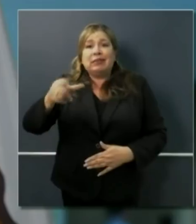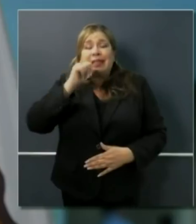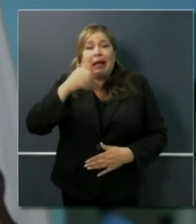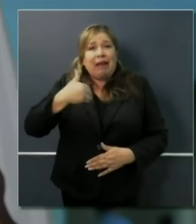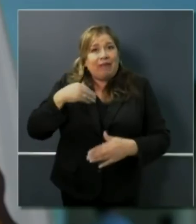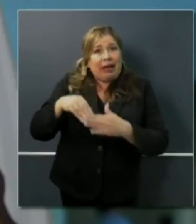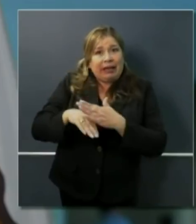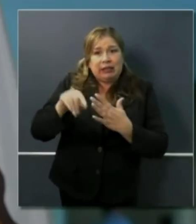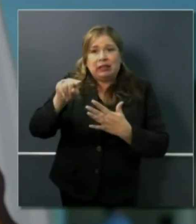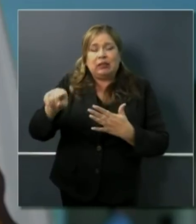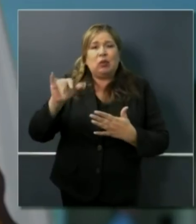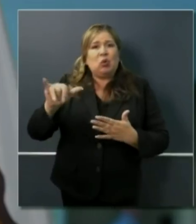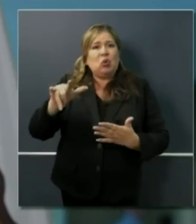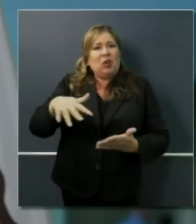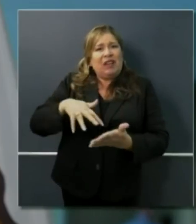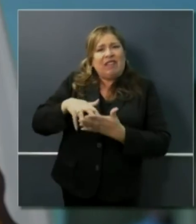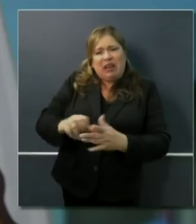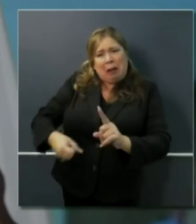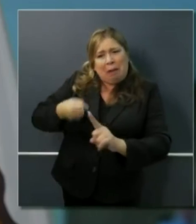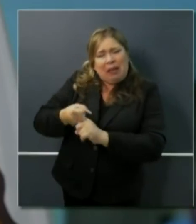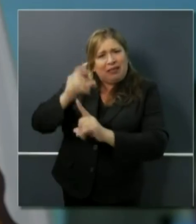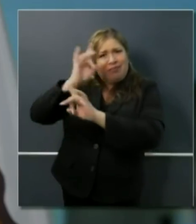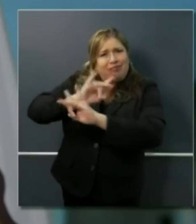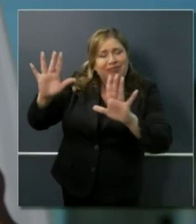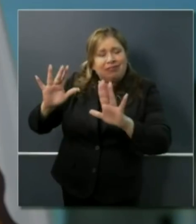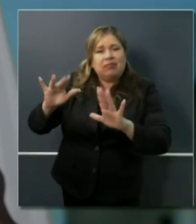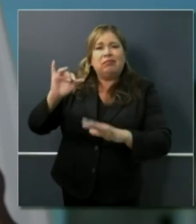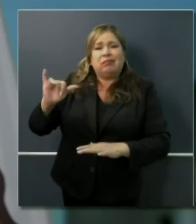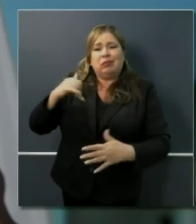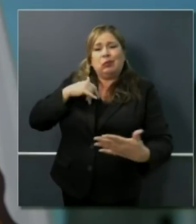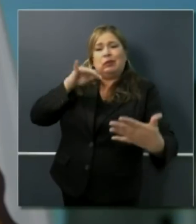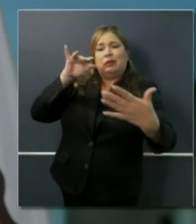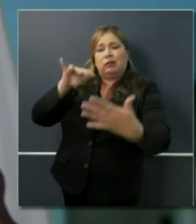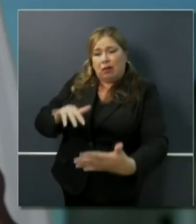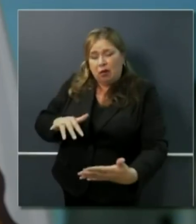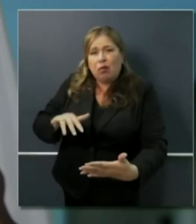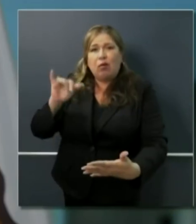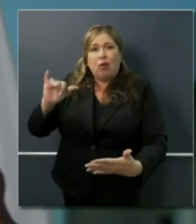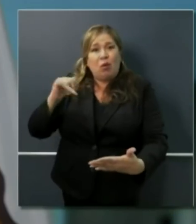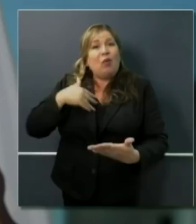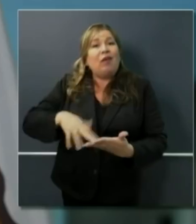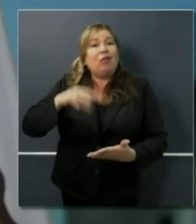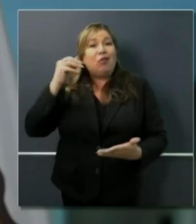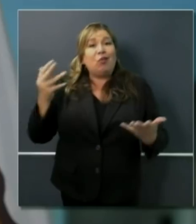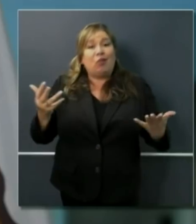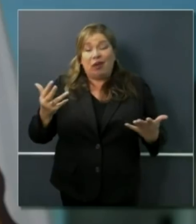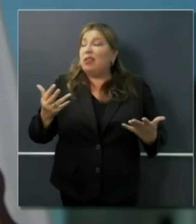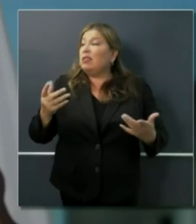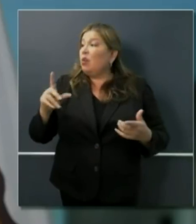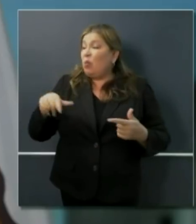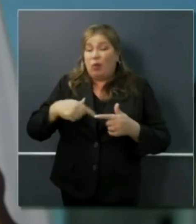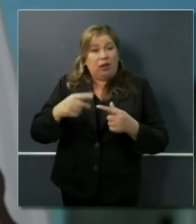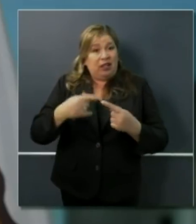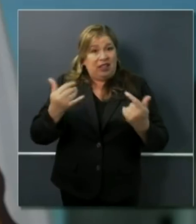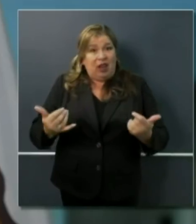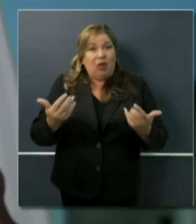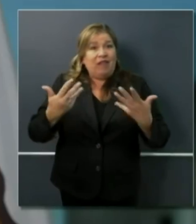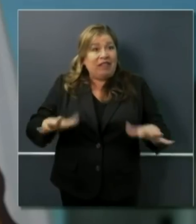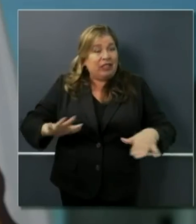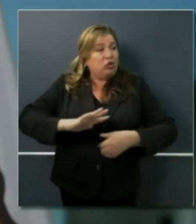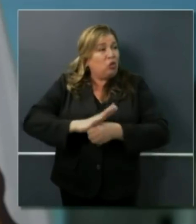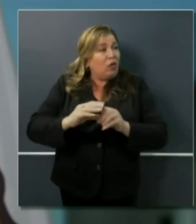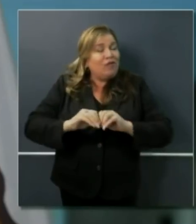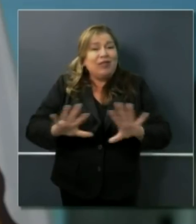why, if there's any lesson in all of this, it's when this is all said and done, a big